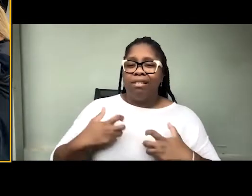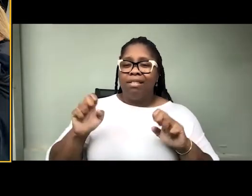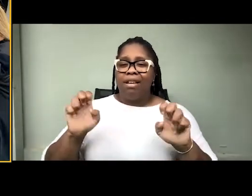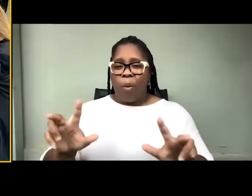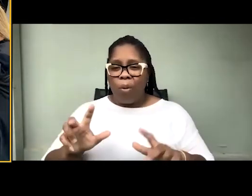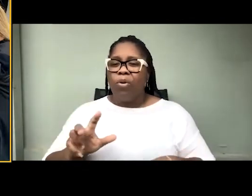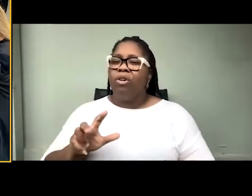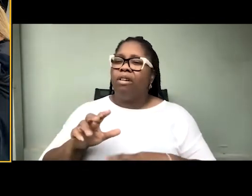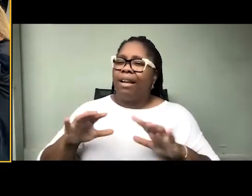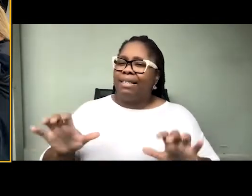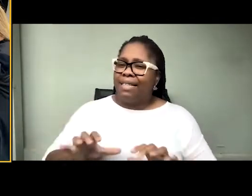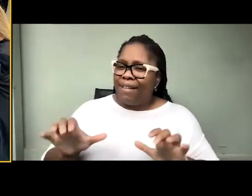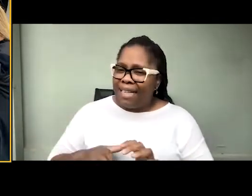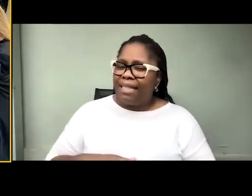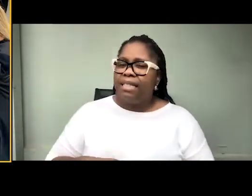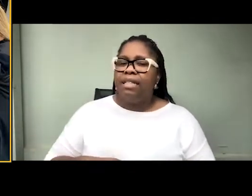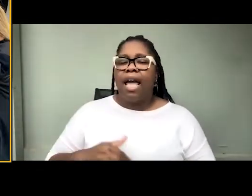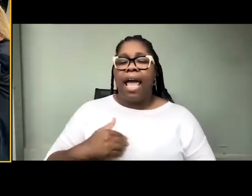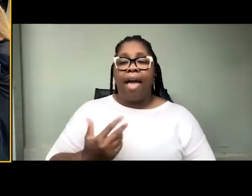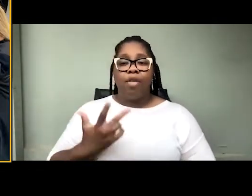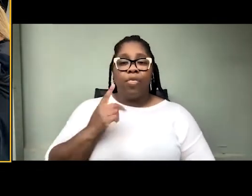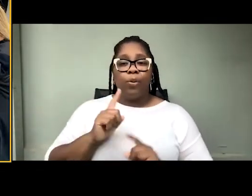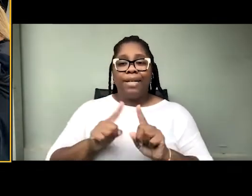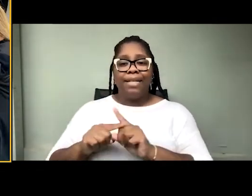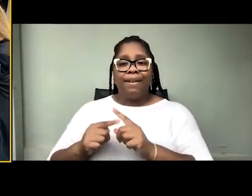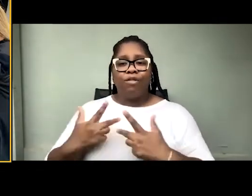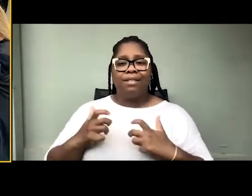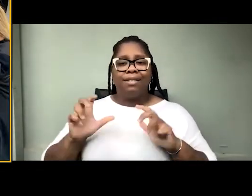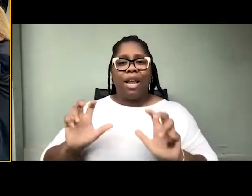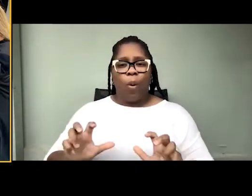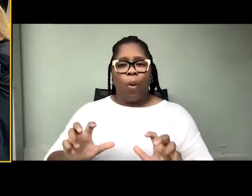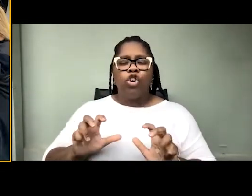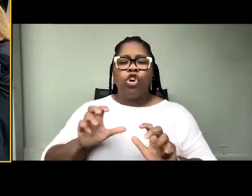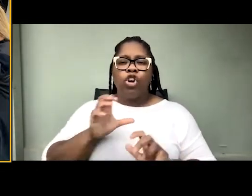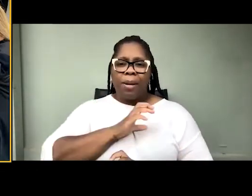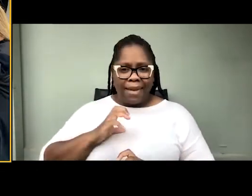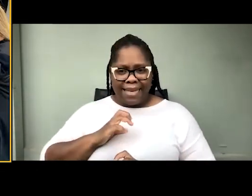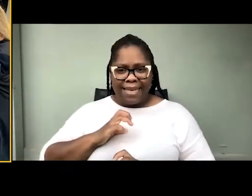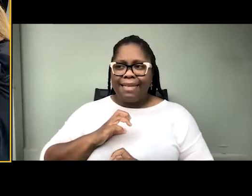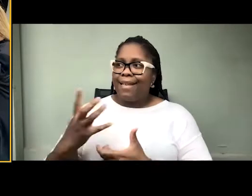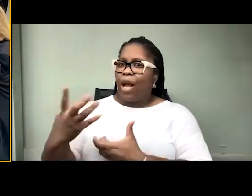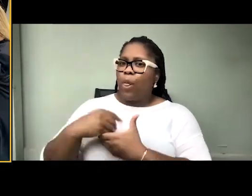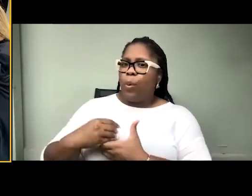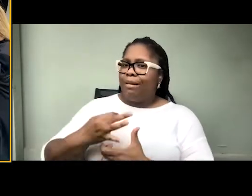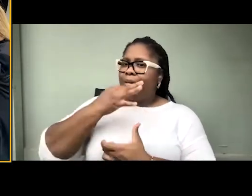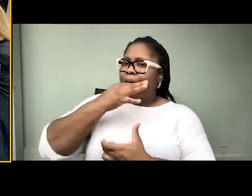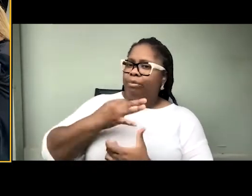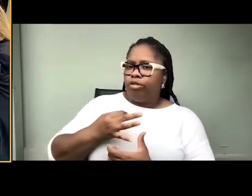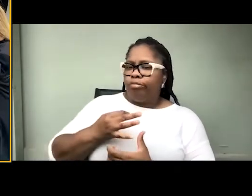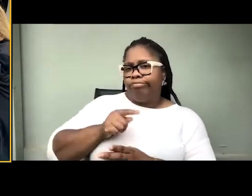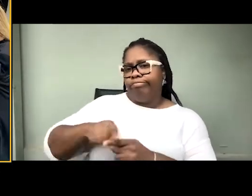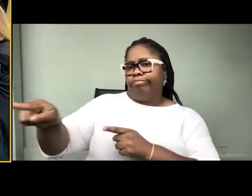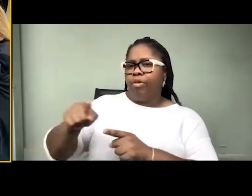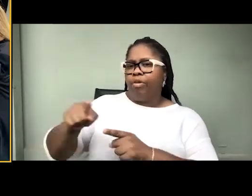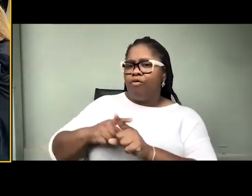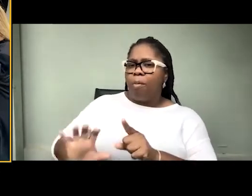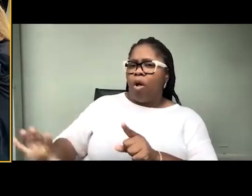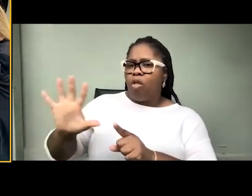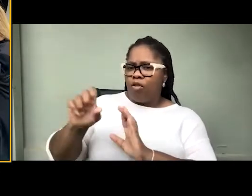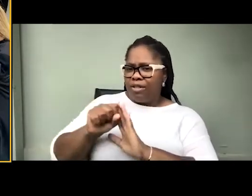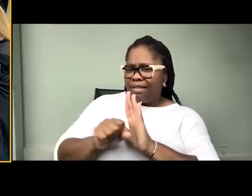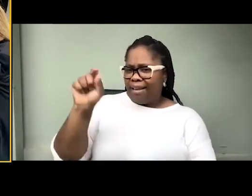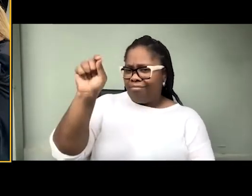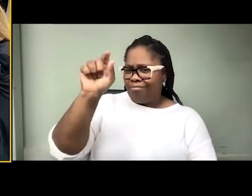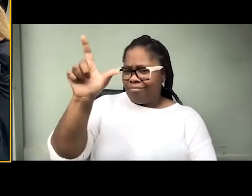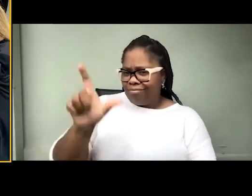had 3 different stakeholder committees comprised of experts from across the state. We had community roundtables